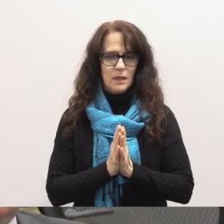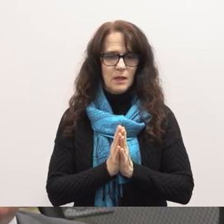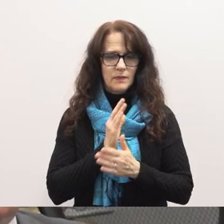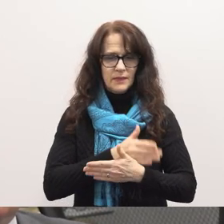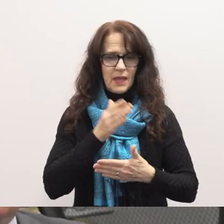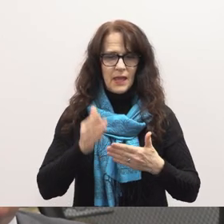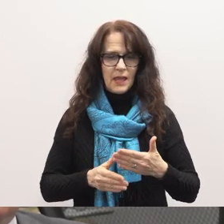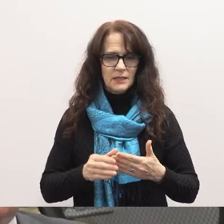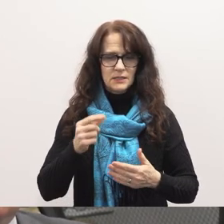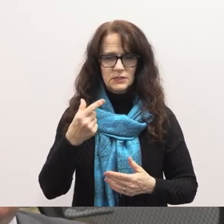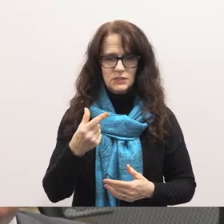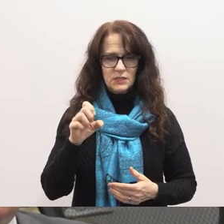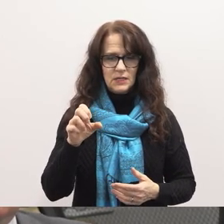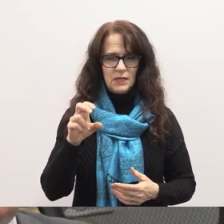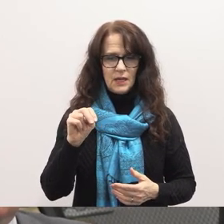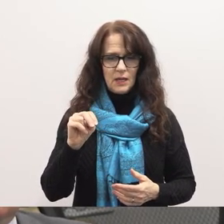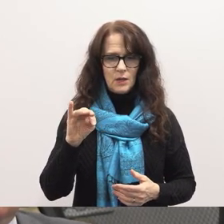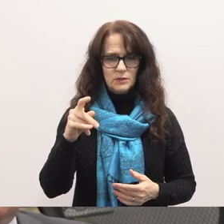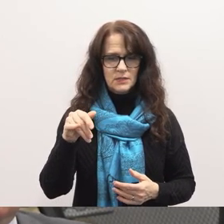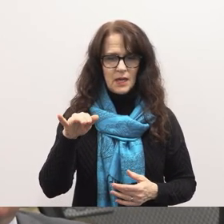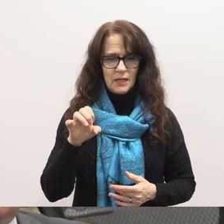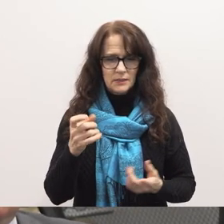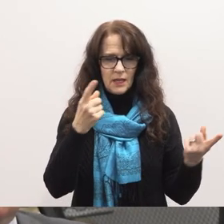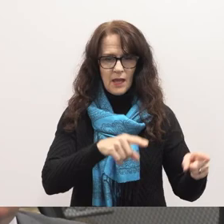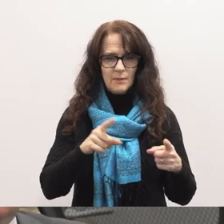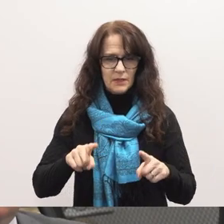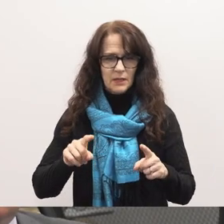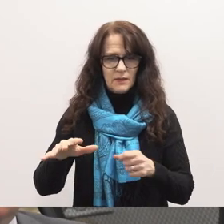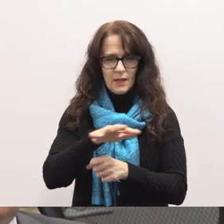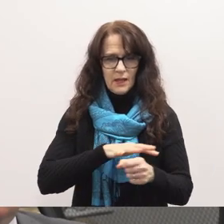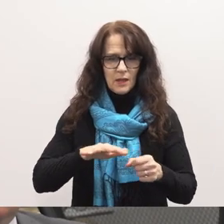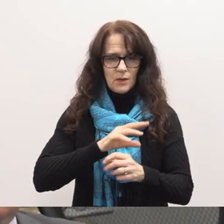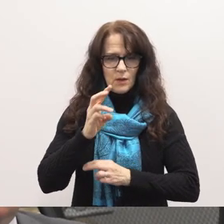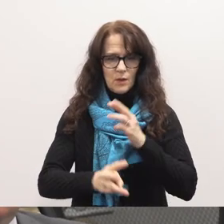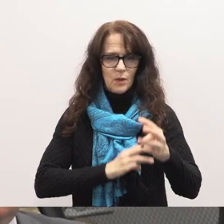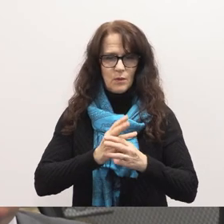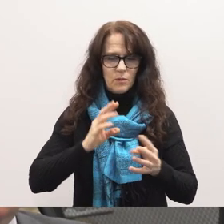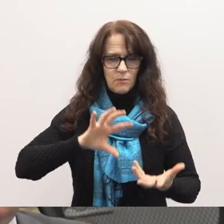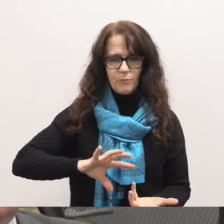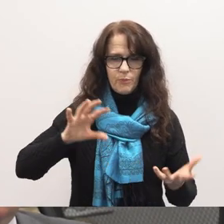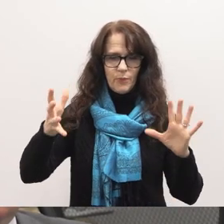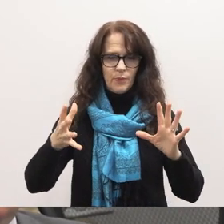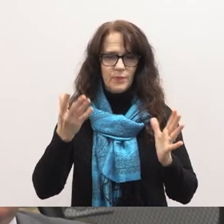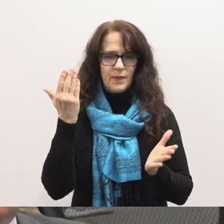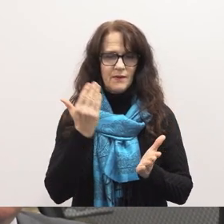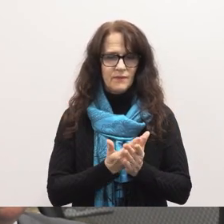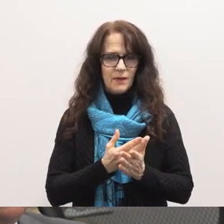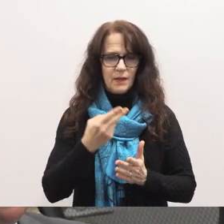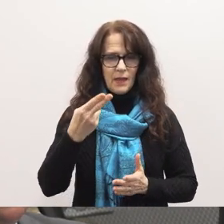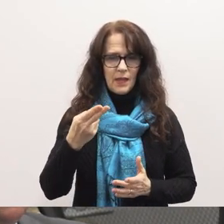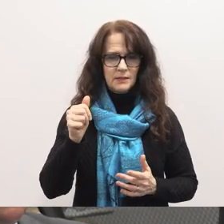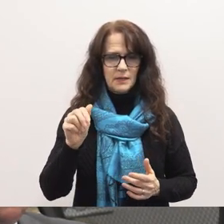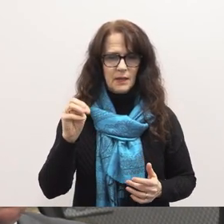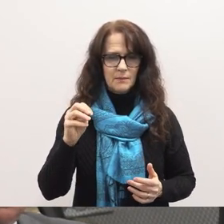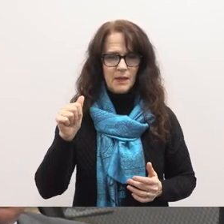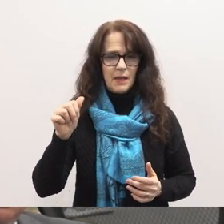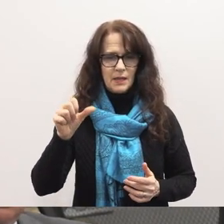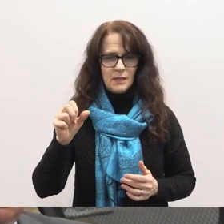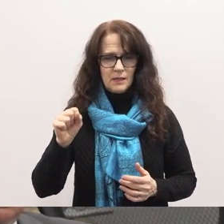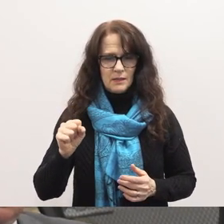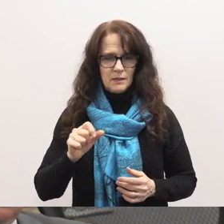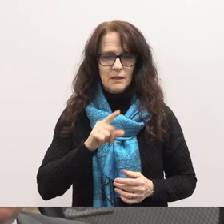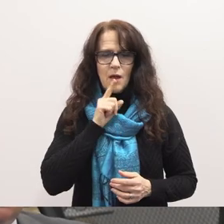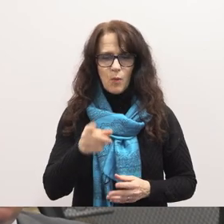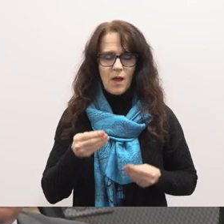ending the genocide that is occurring in that region of the world, completely misconstruing the fact that Hamas, a